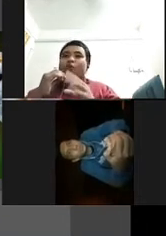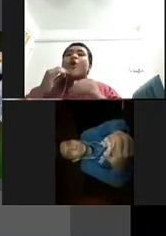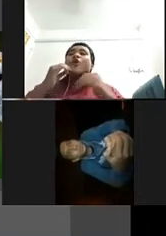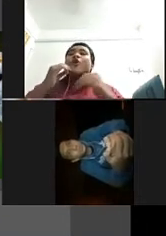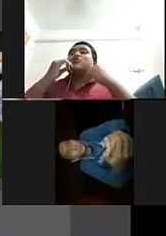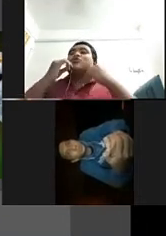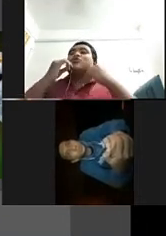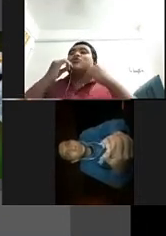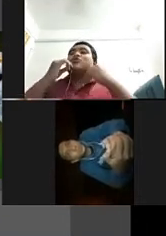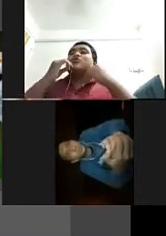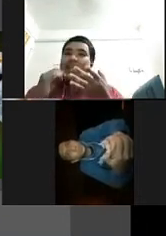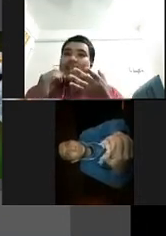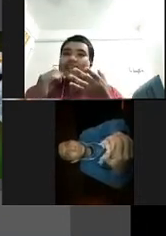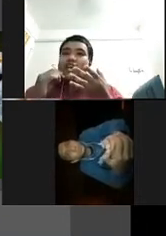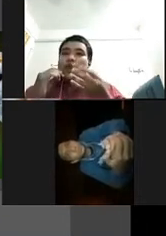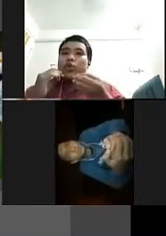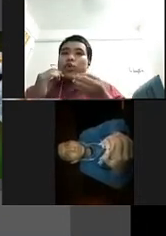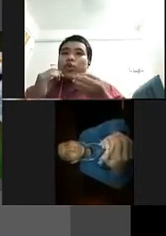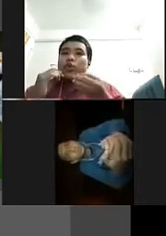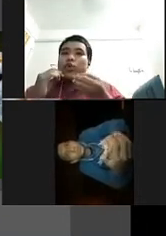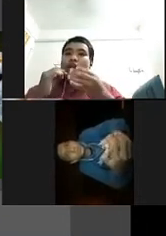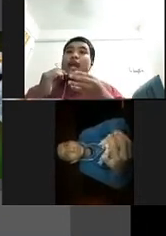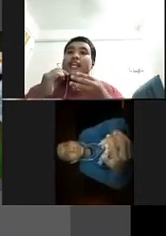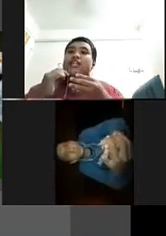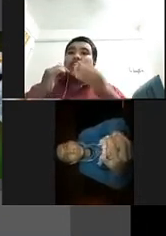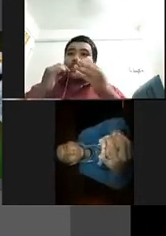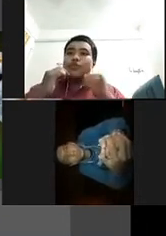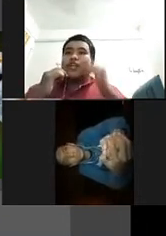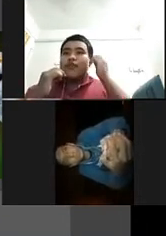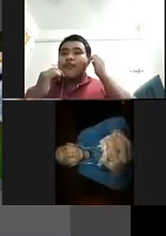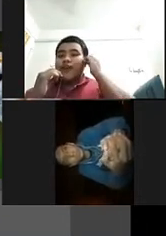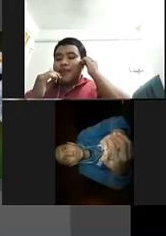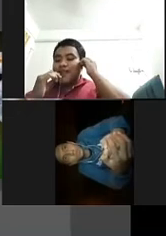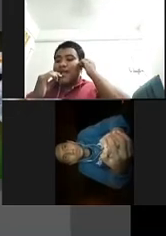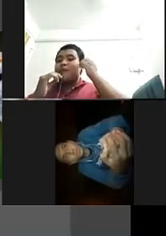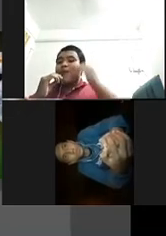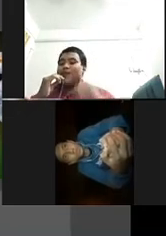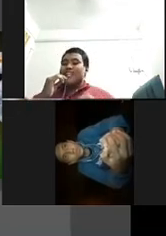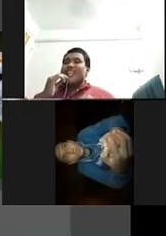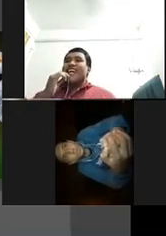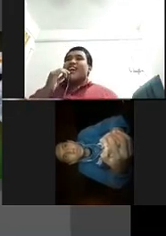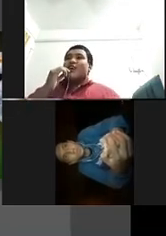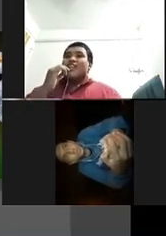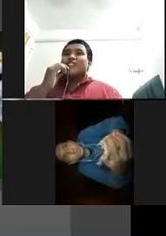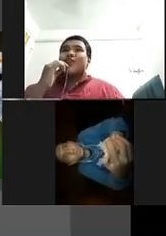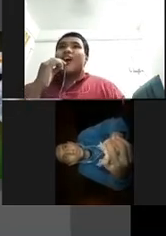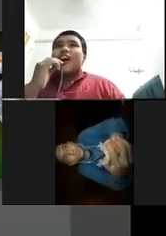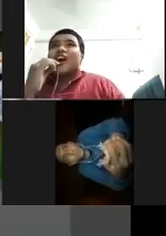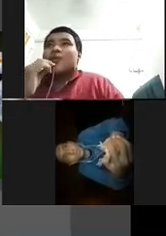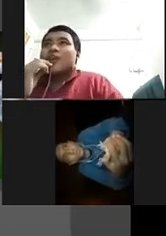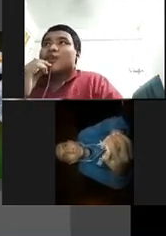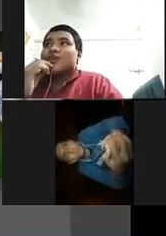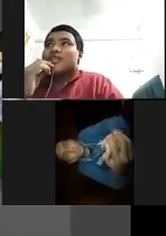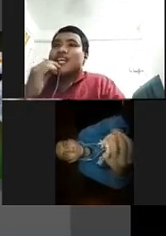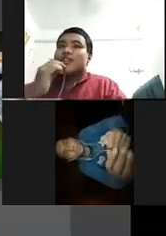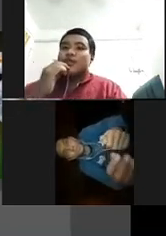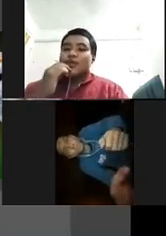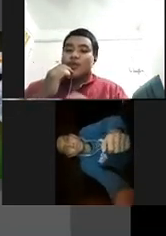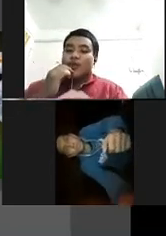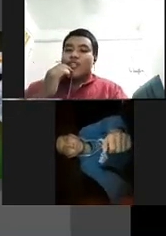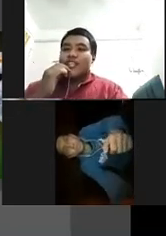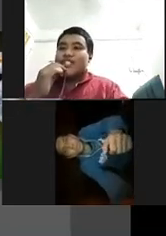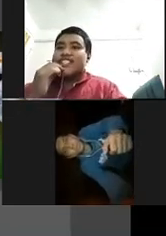So consumer health will be safer and reduce environmental pollution. Okay, so I will go to Izzat